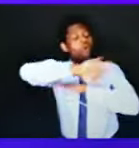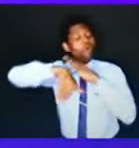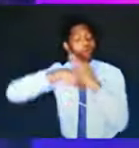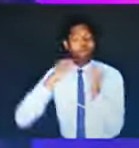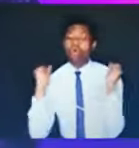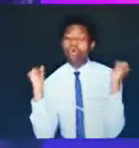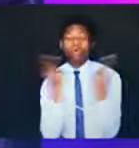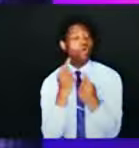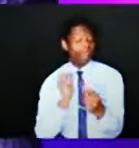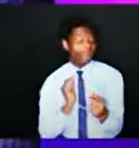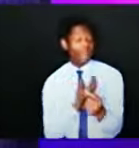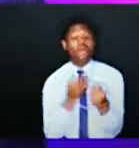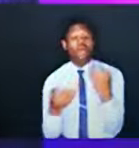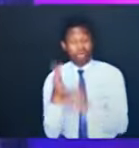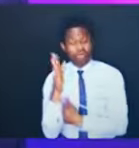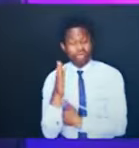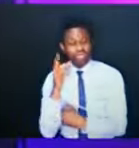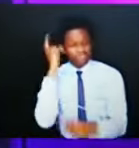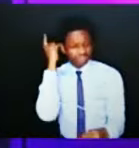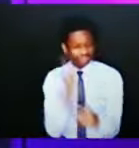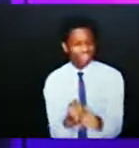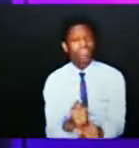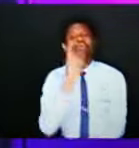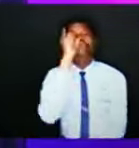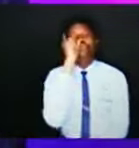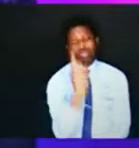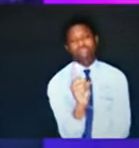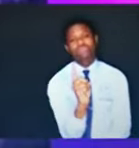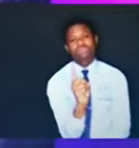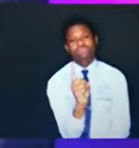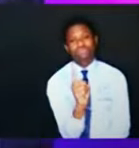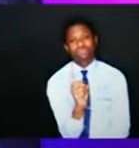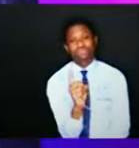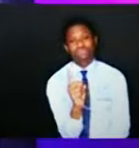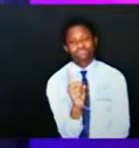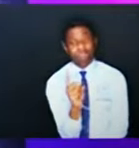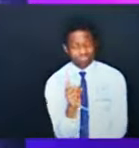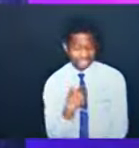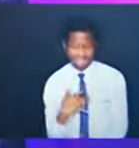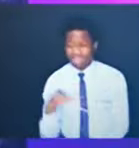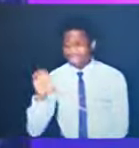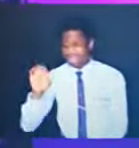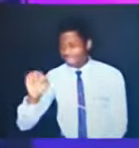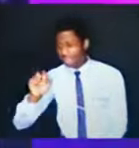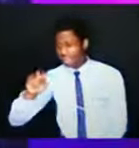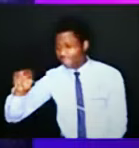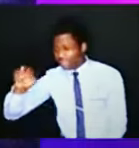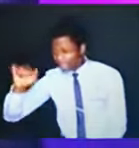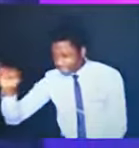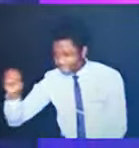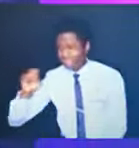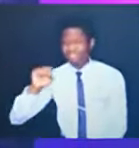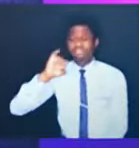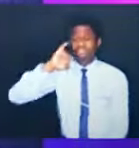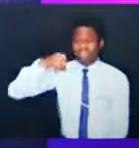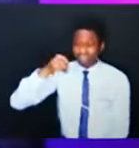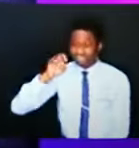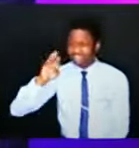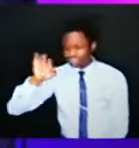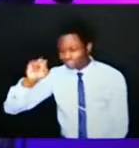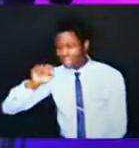is one. Now the Canaanites, the Jebusites, all of us, our God,